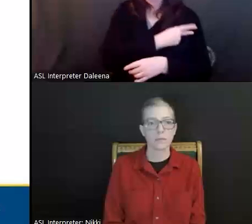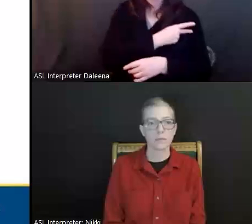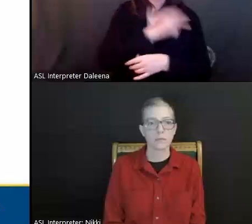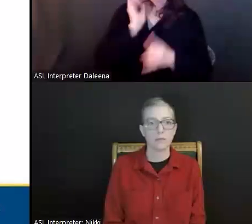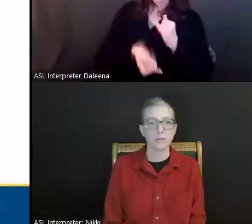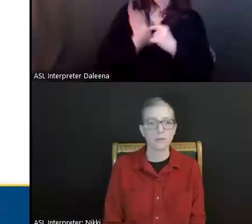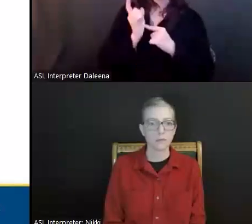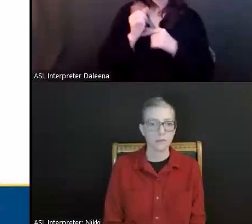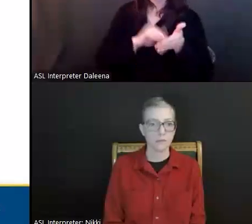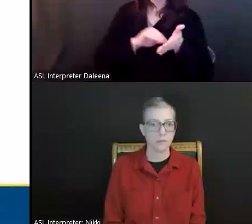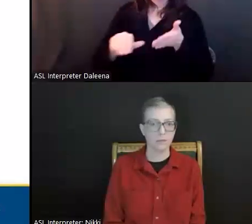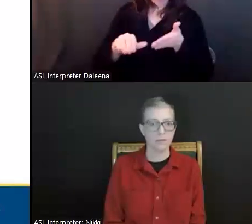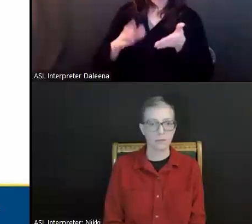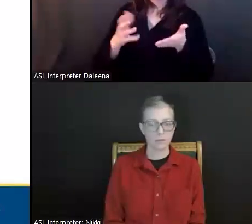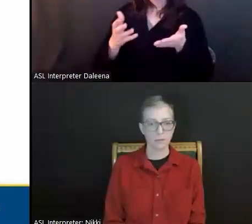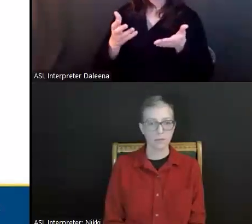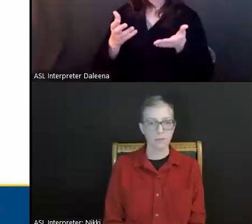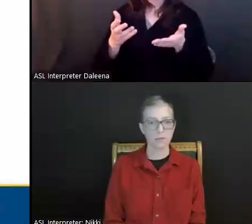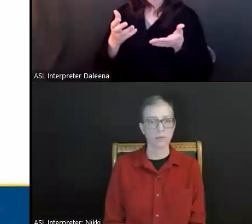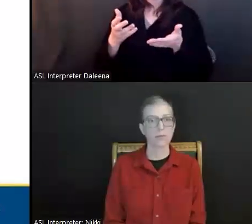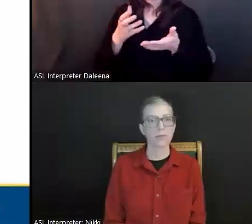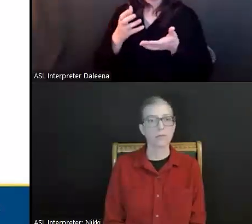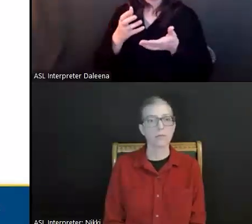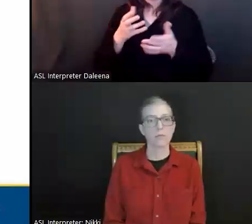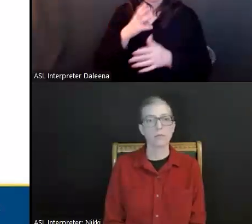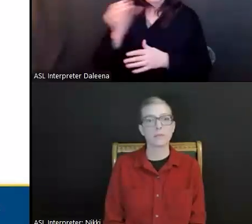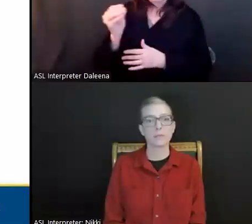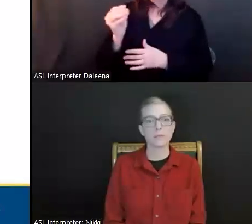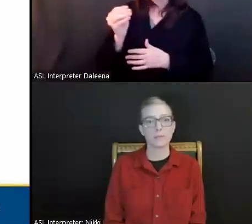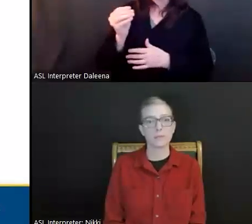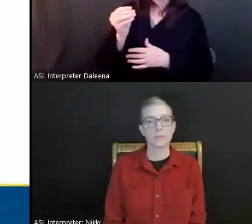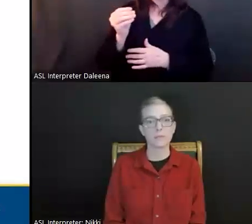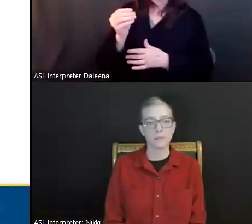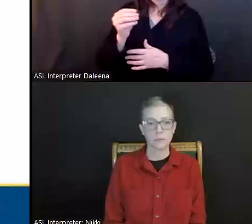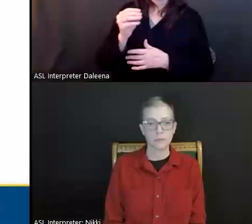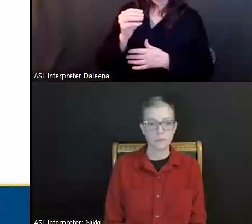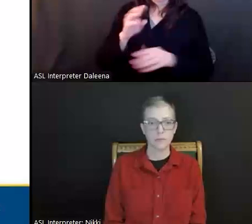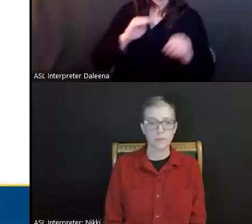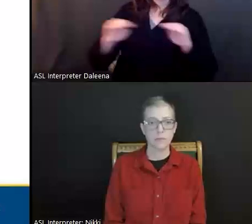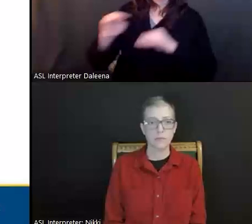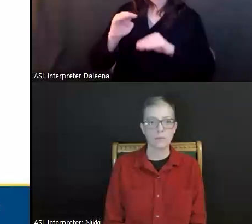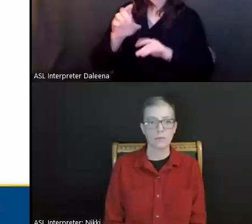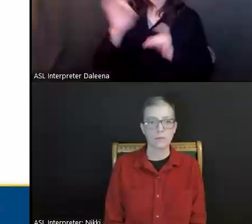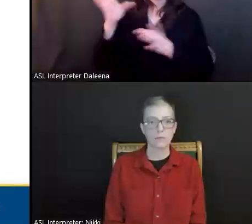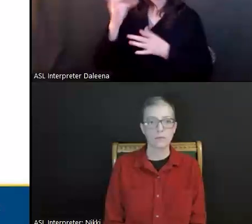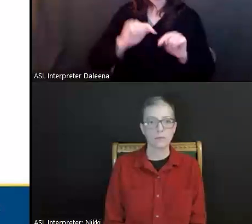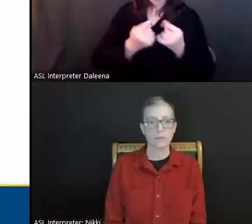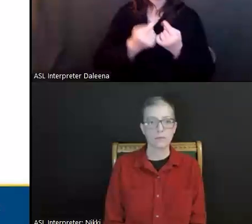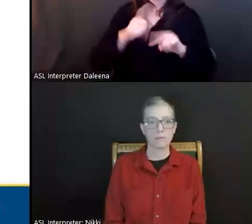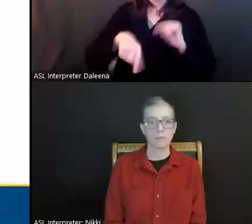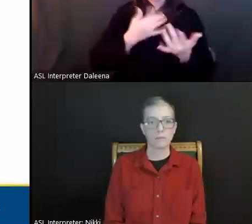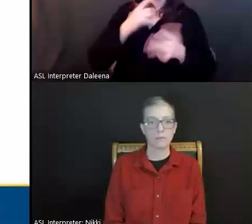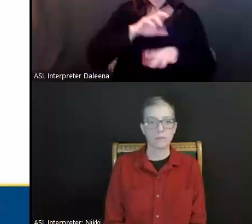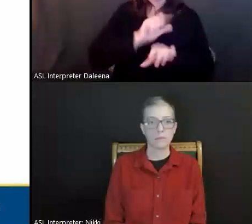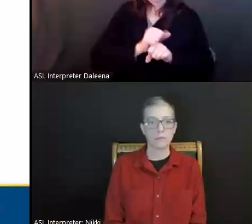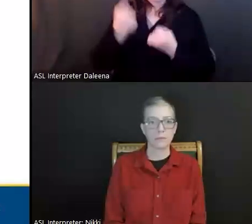minute discharge, and from mobile crisis team who really just can't wait for an appointment, and we understand